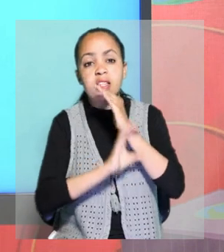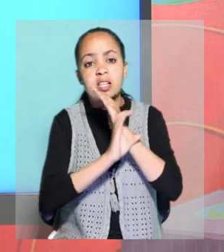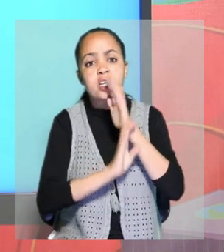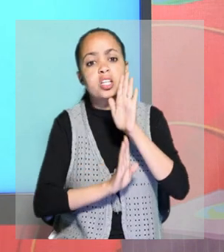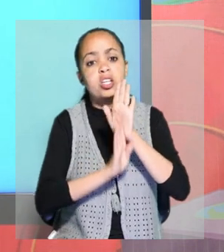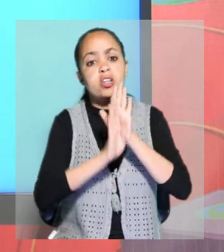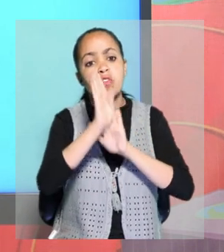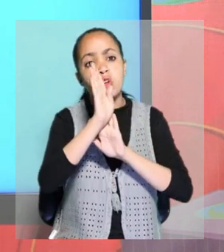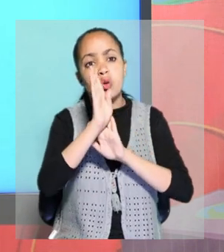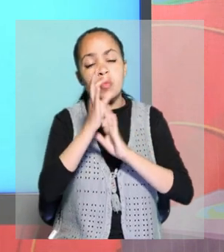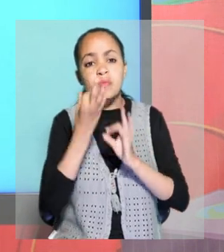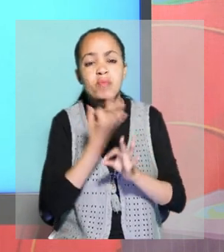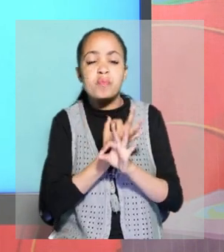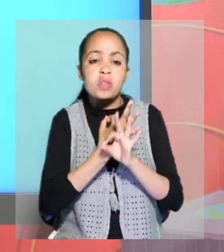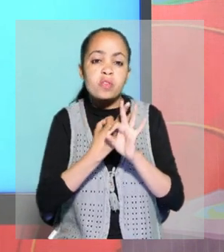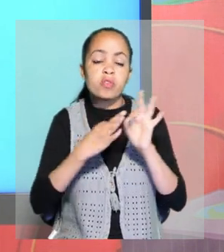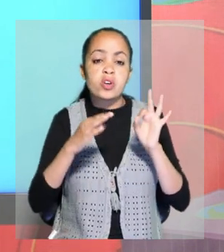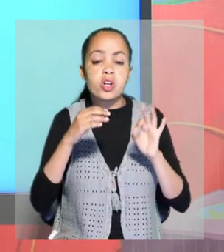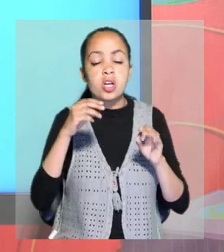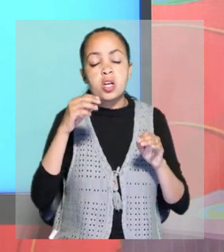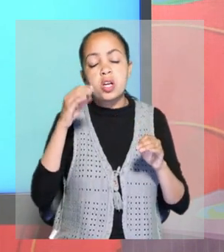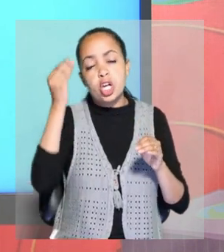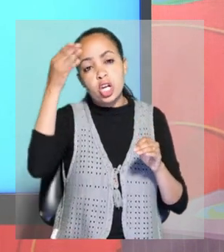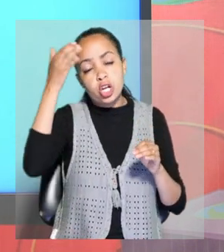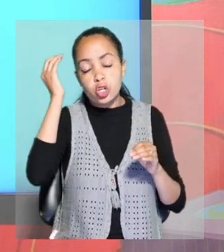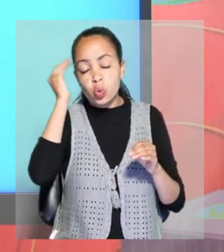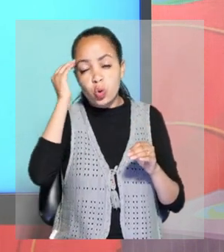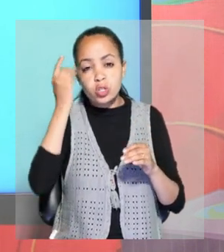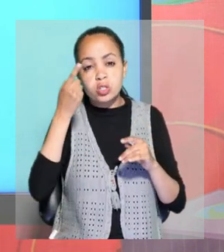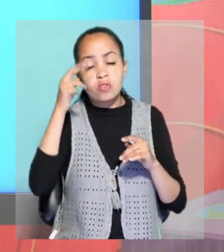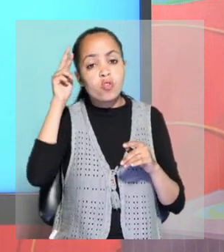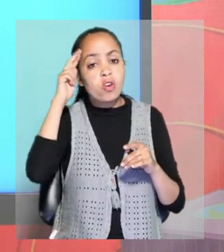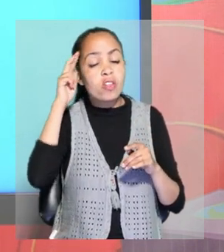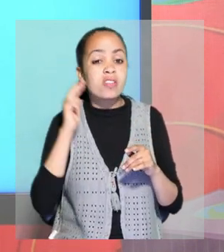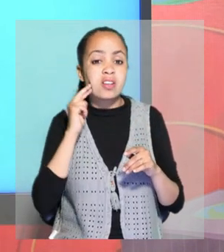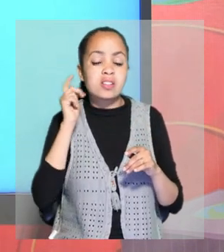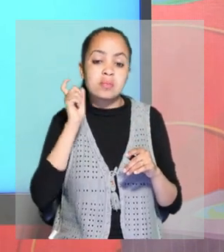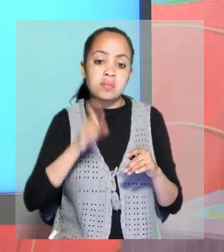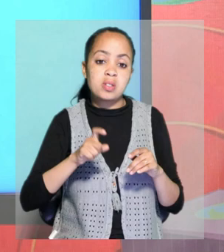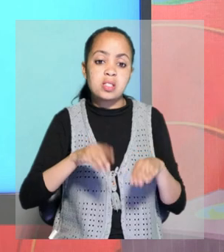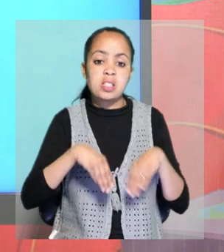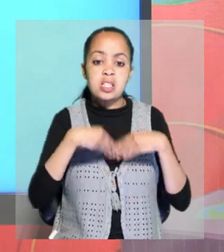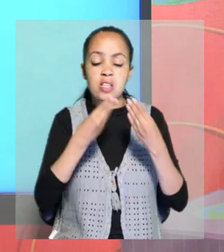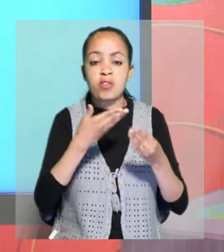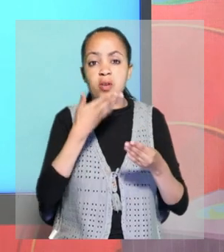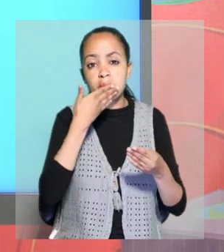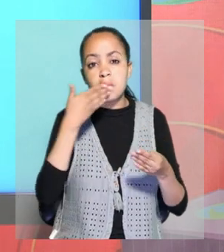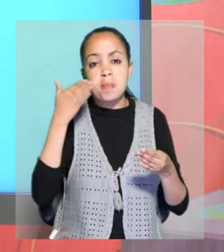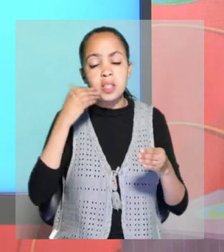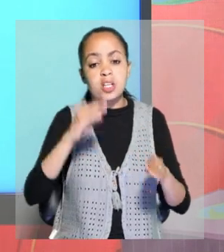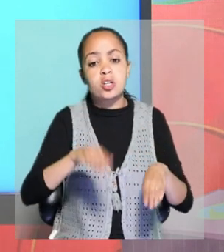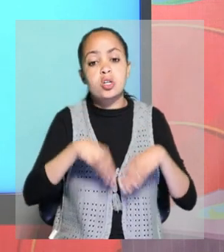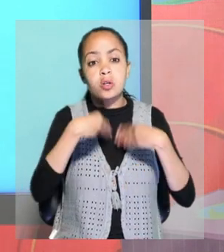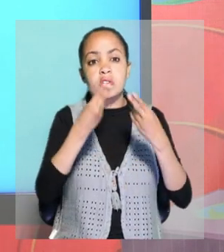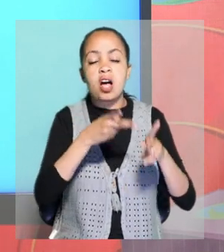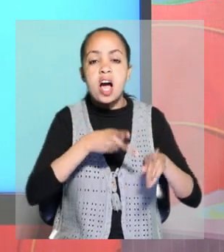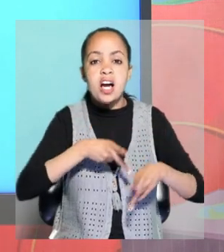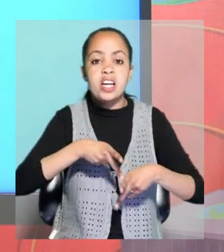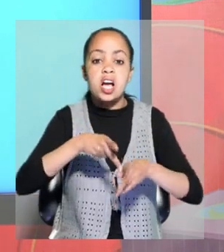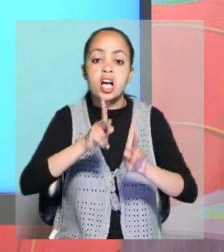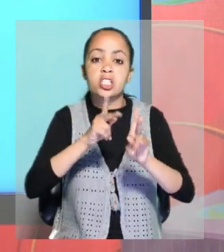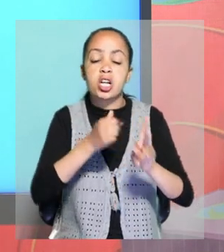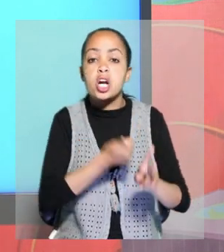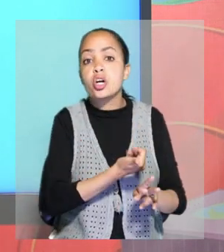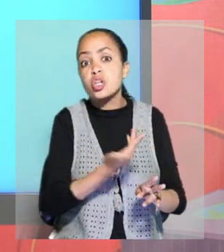sex education must be available for a given country. And again, better provision of agricultural